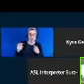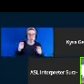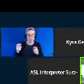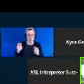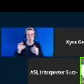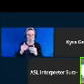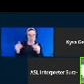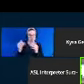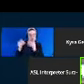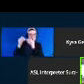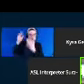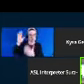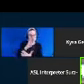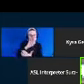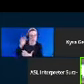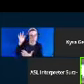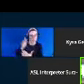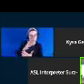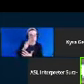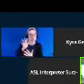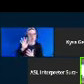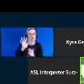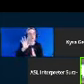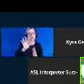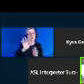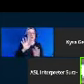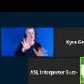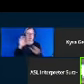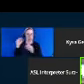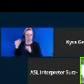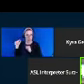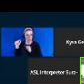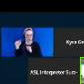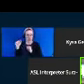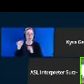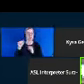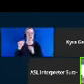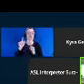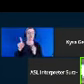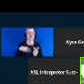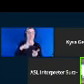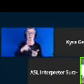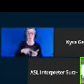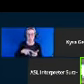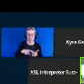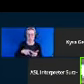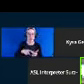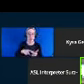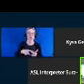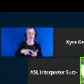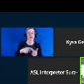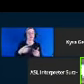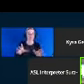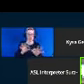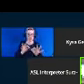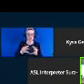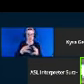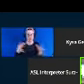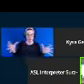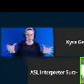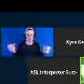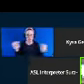levels pretty much step away when the notification of the next of kin or the family